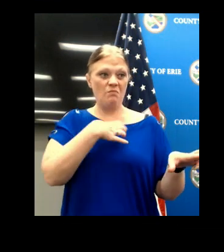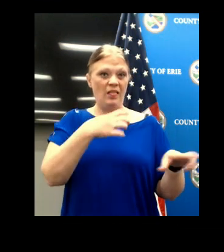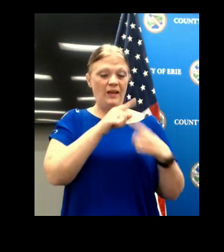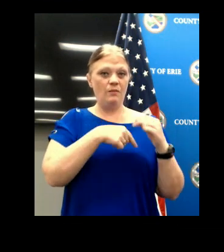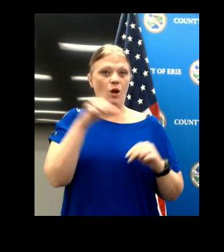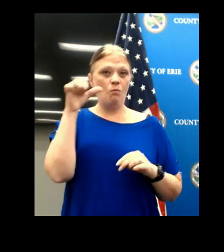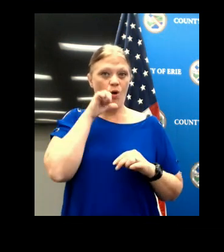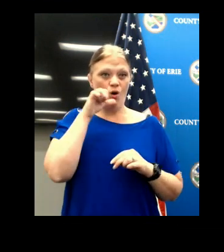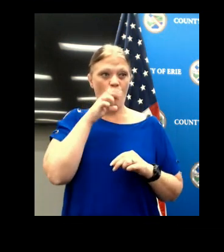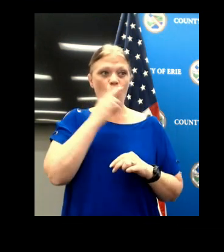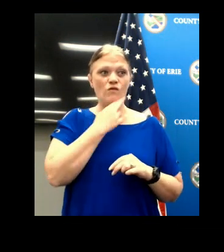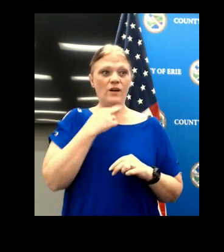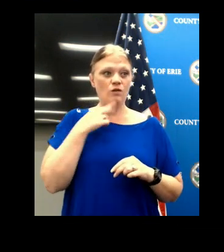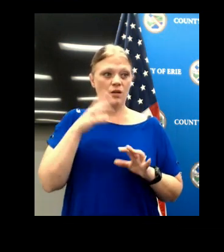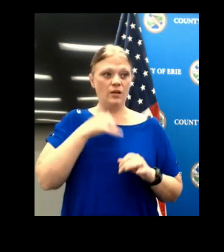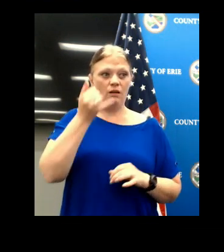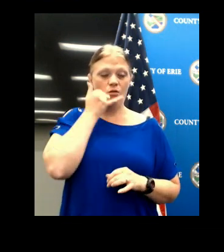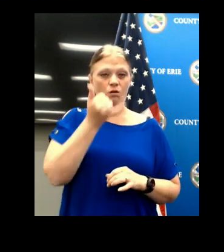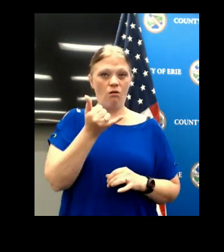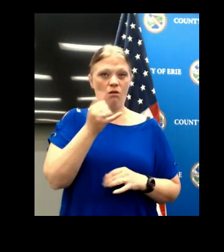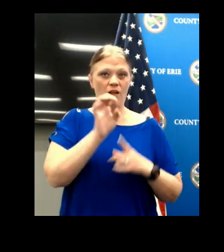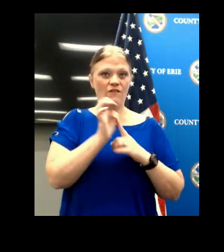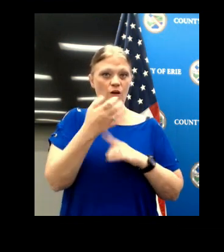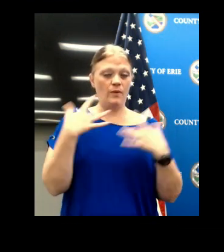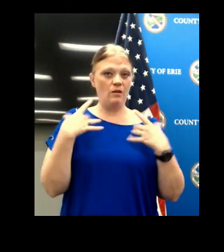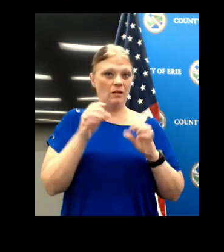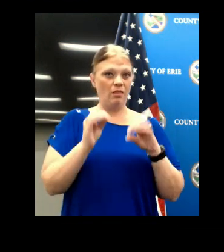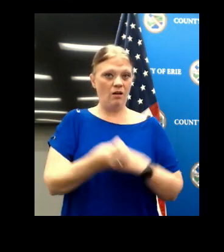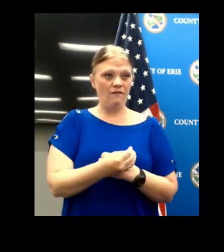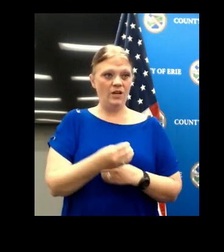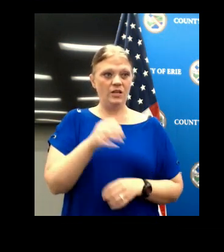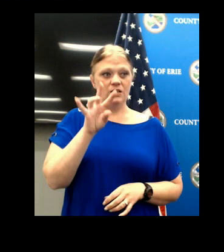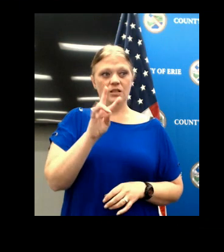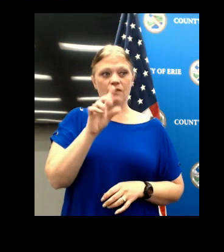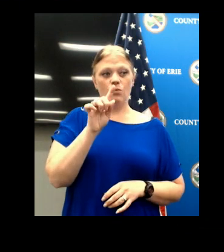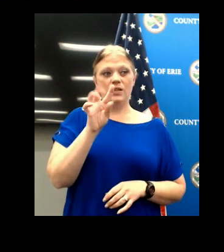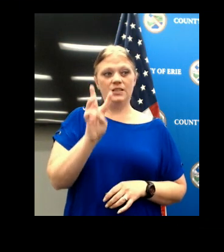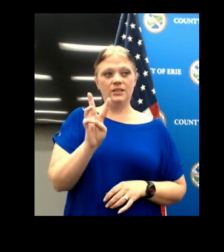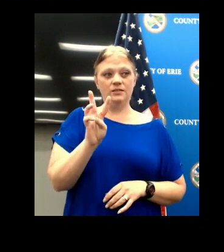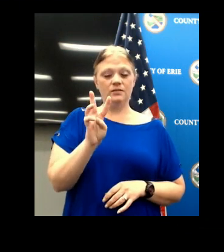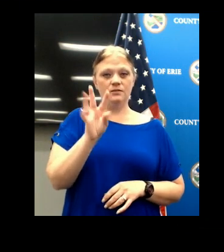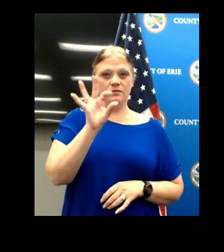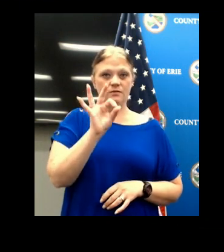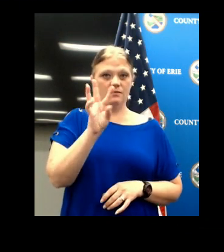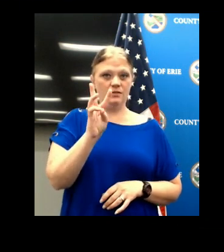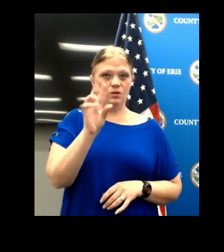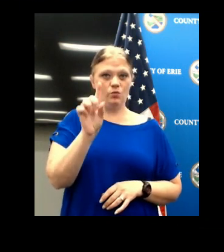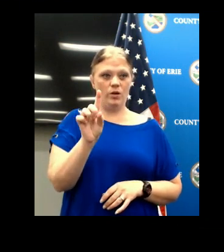or restaurant, you can call our environmental health office at